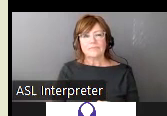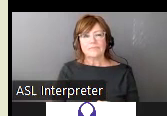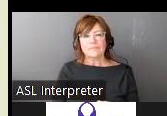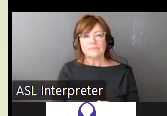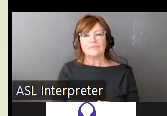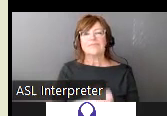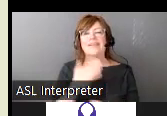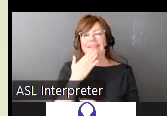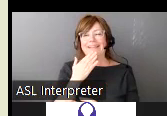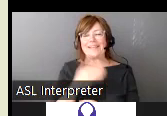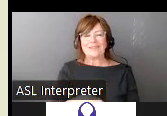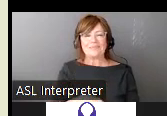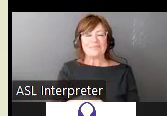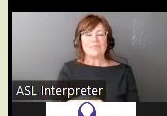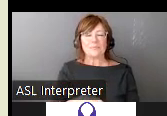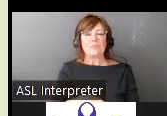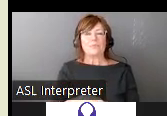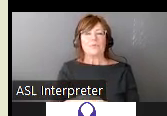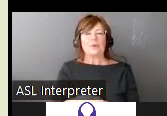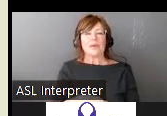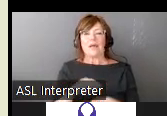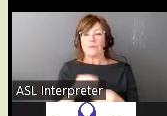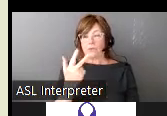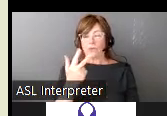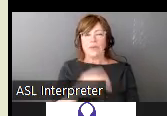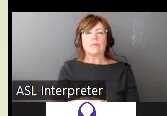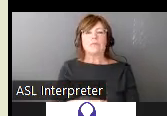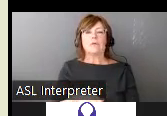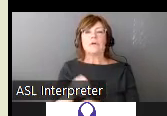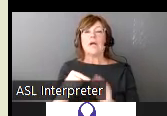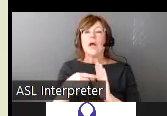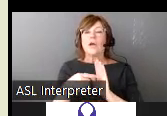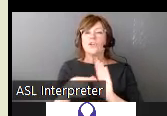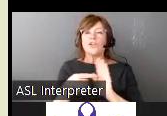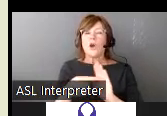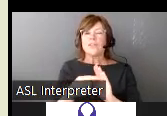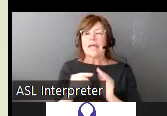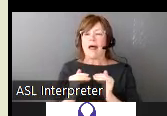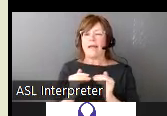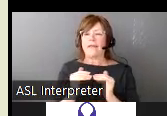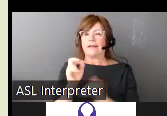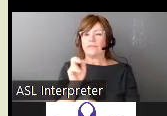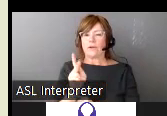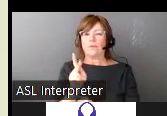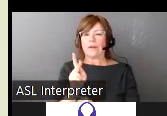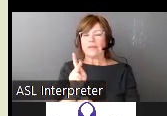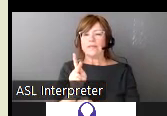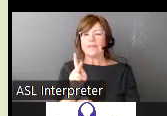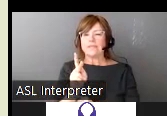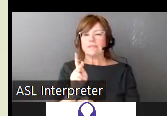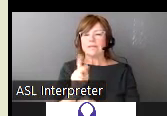Yes, thank you. So table 3 shows the participants' rating of the risk factors based on their perceived